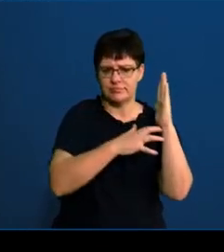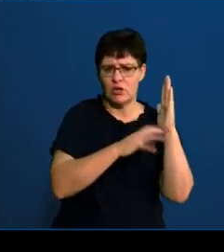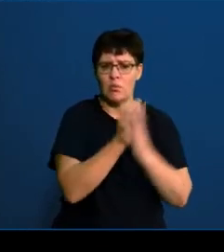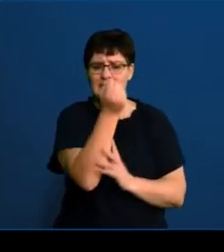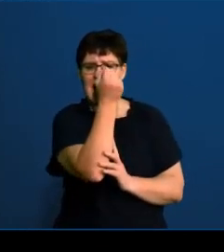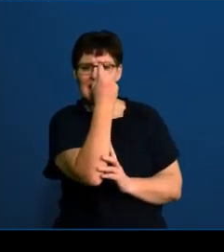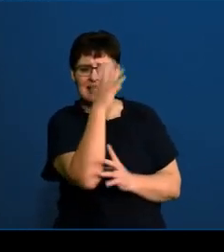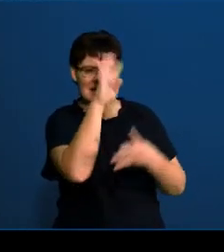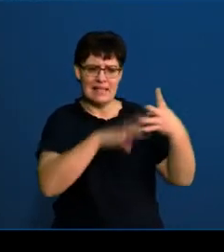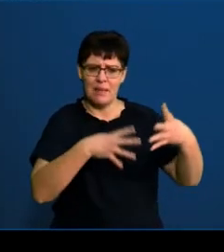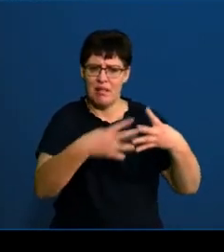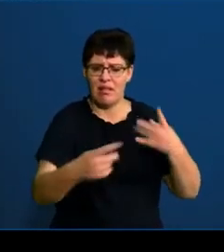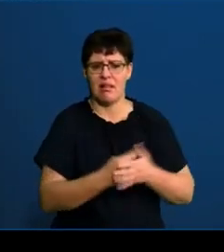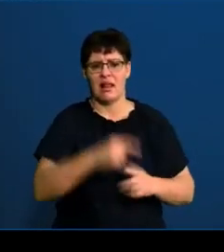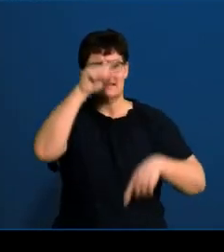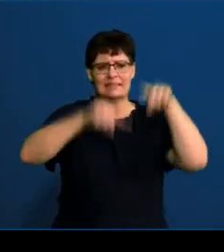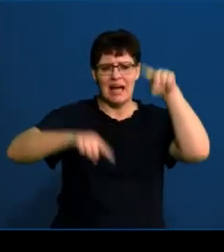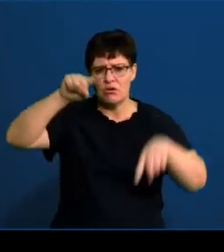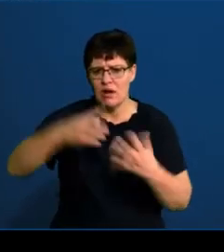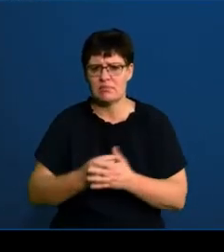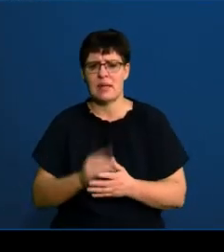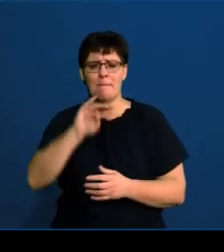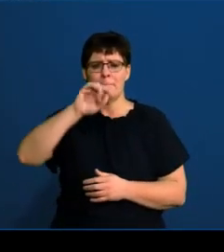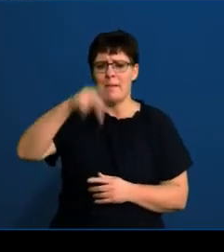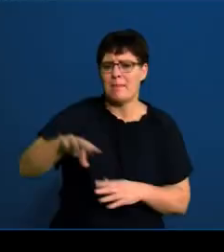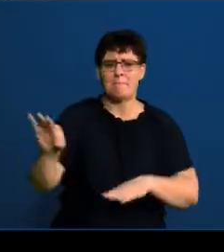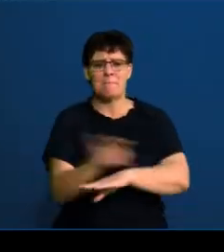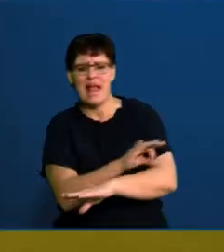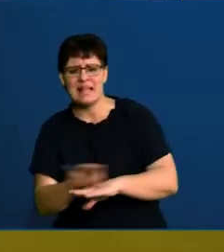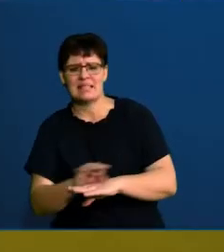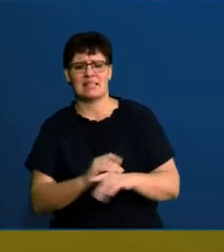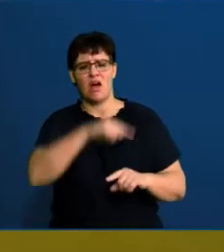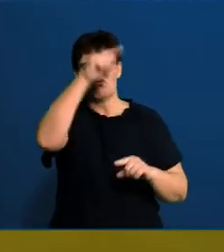understand tables, diagrams, maps and plans, graphs.